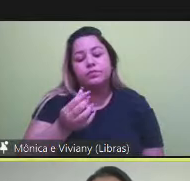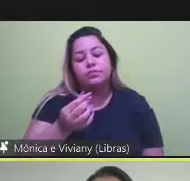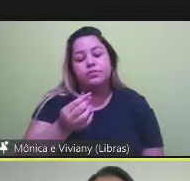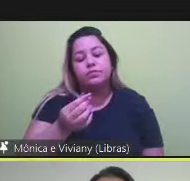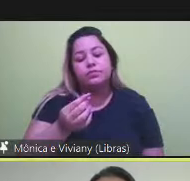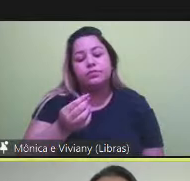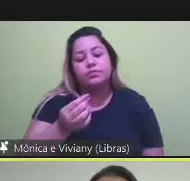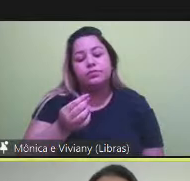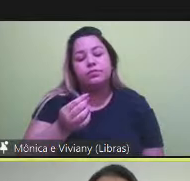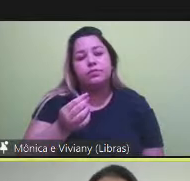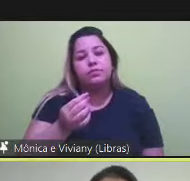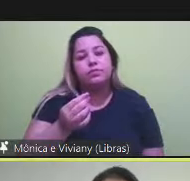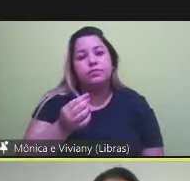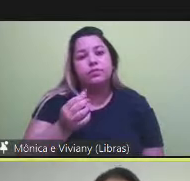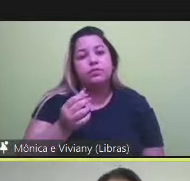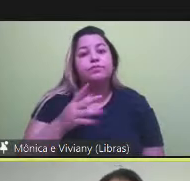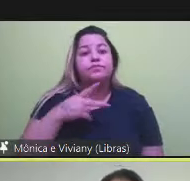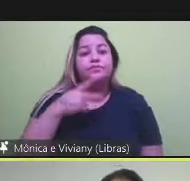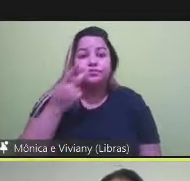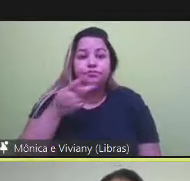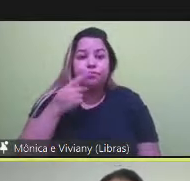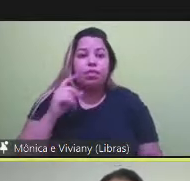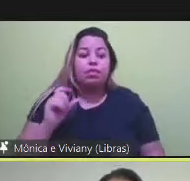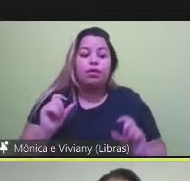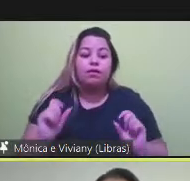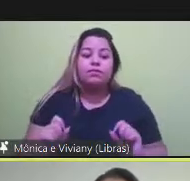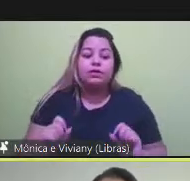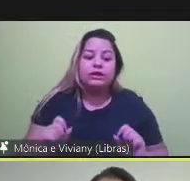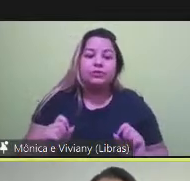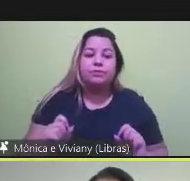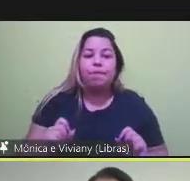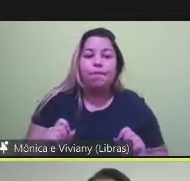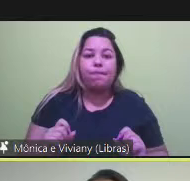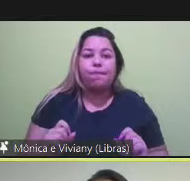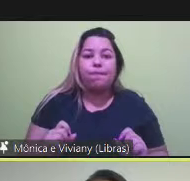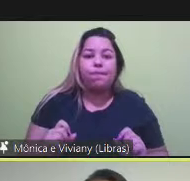De onde estamos falando, né? Okay, where are we speaking from?